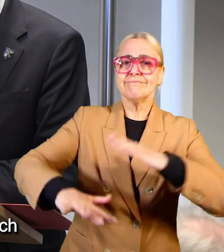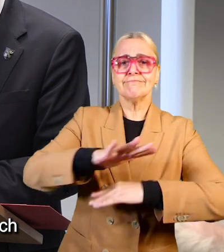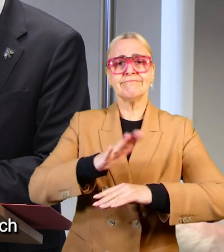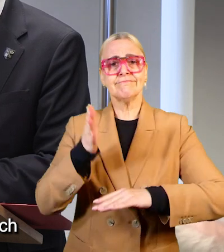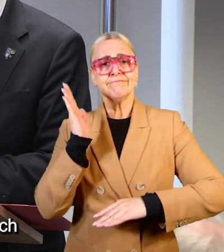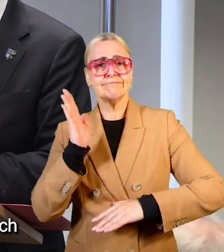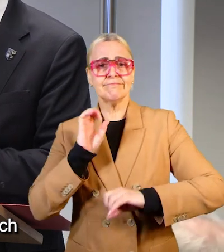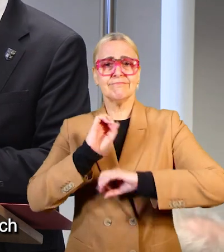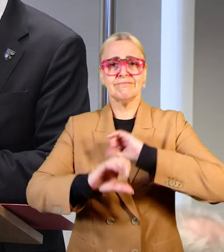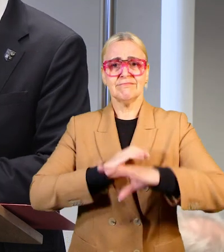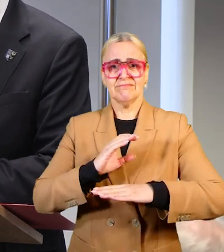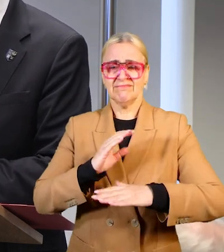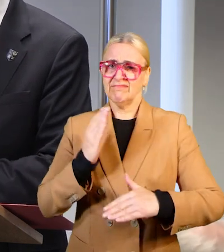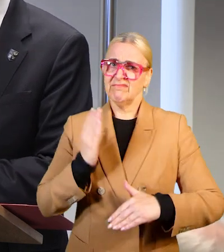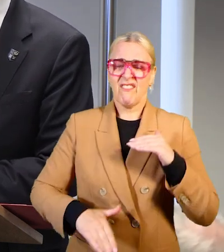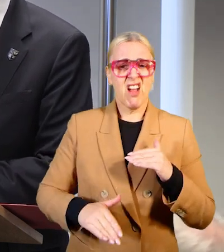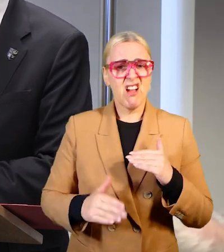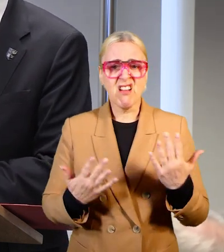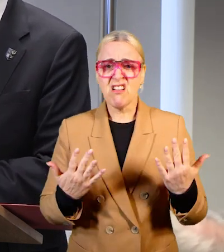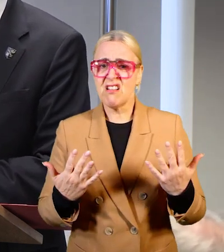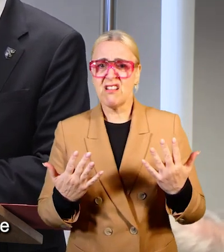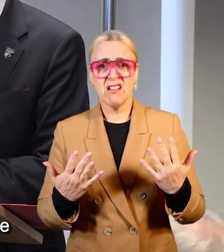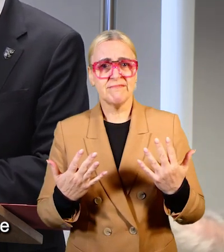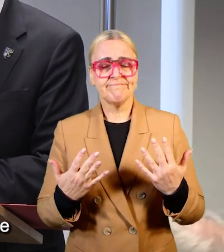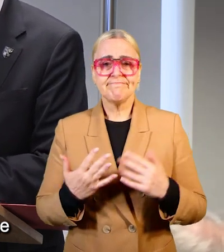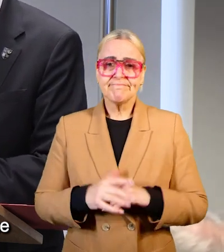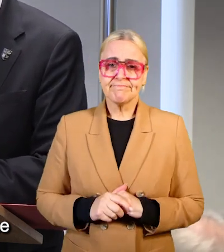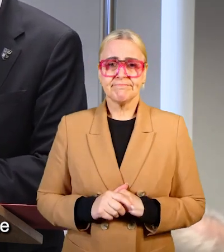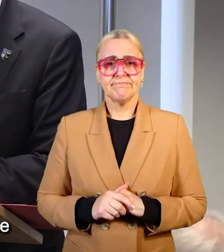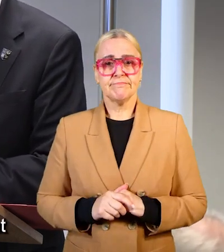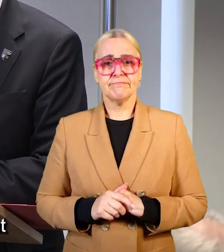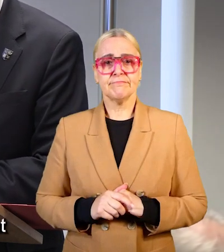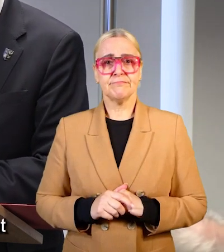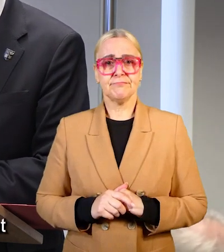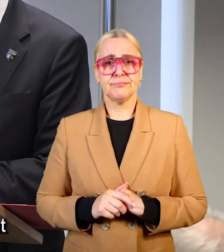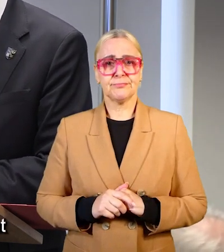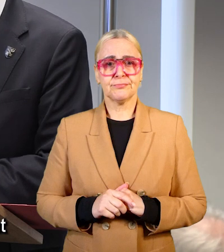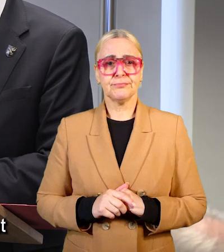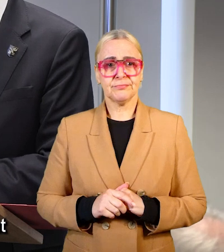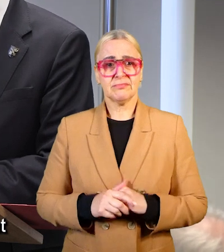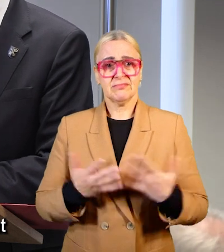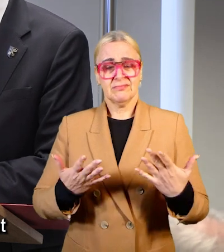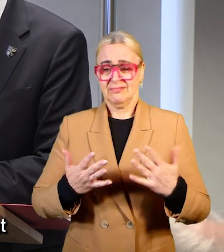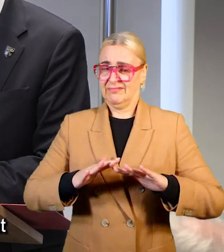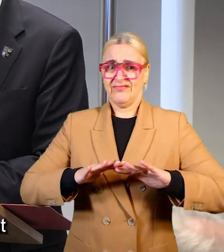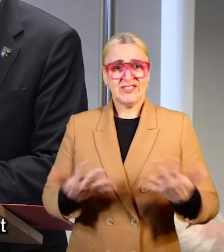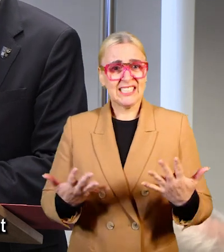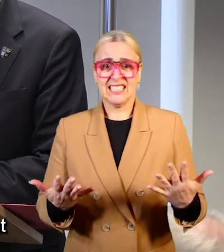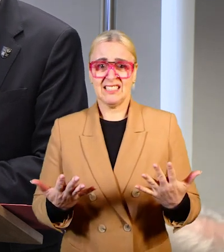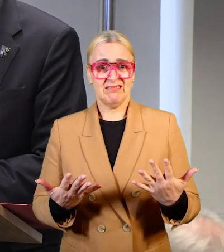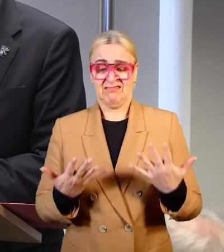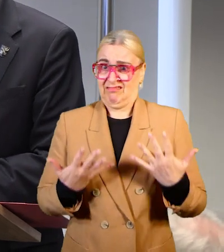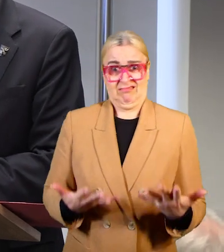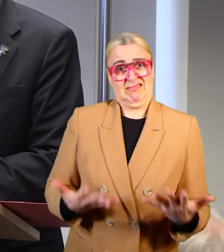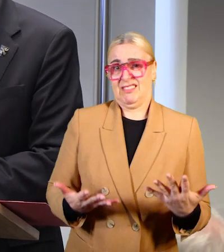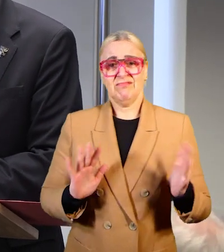Mr. Chairman, I cannot recall a speech I've delivered to this meeting where I've been able to reference a calm, stable, serene environment